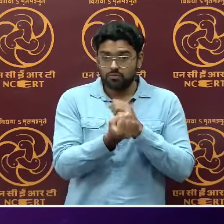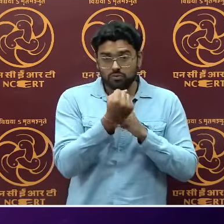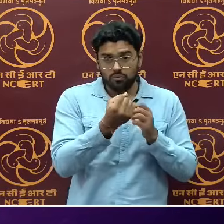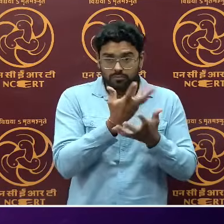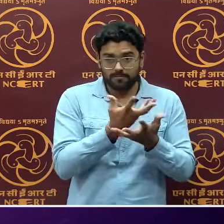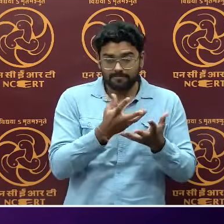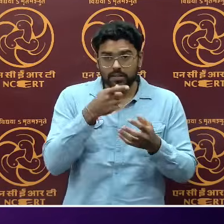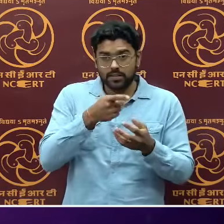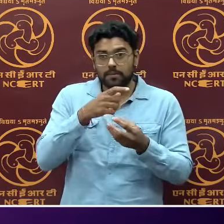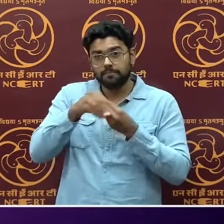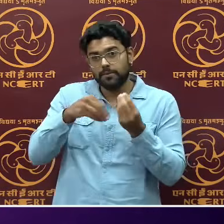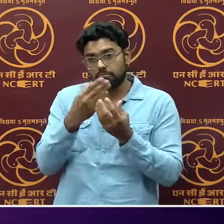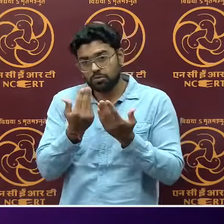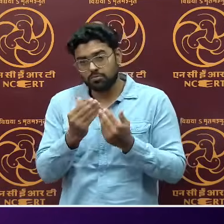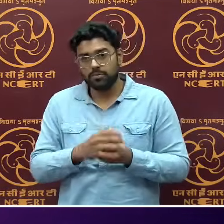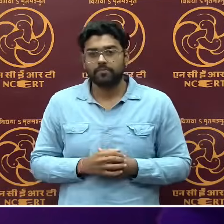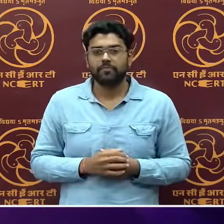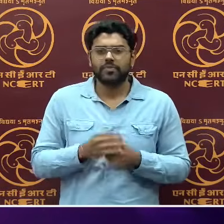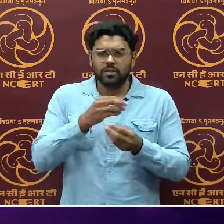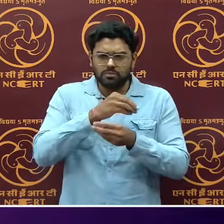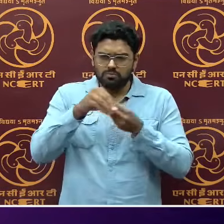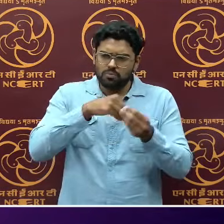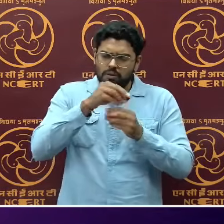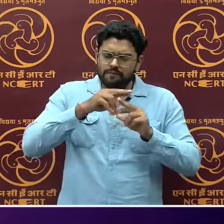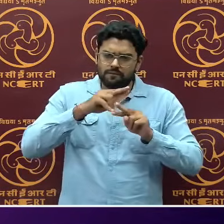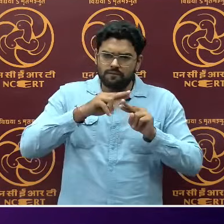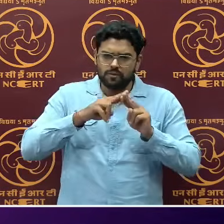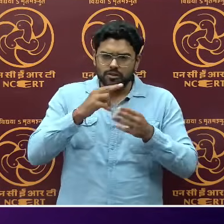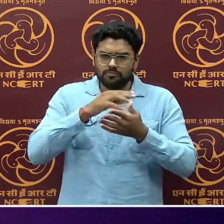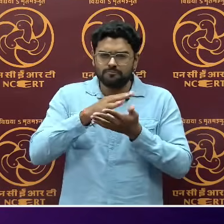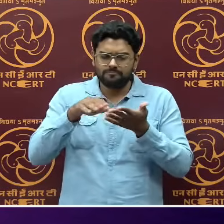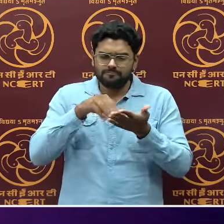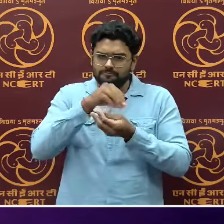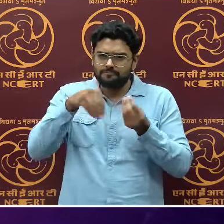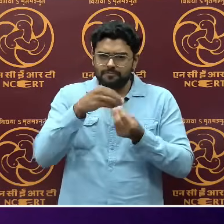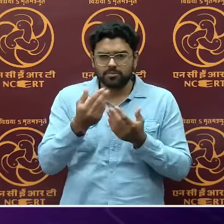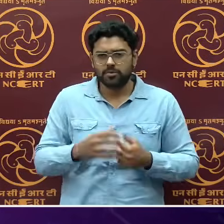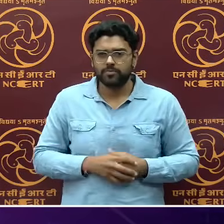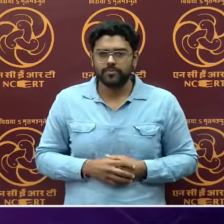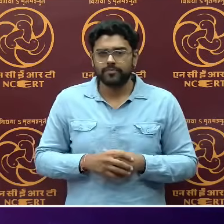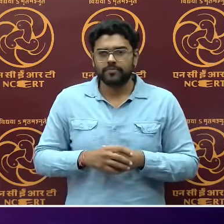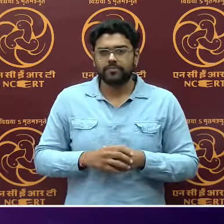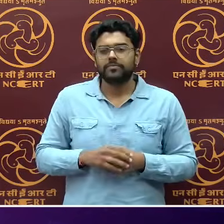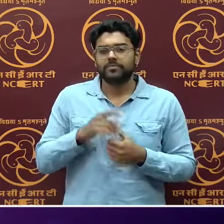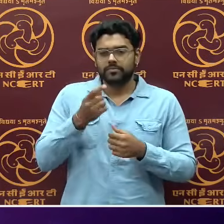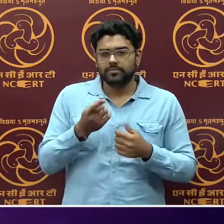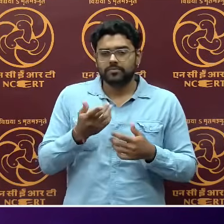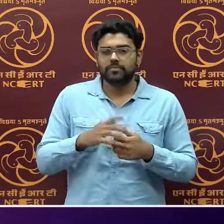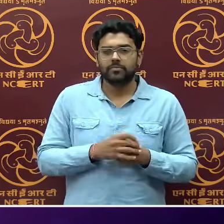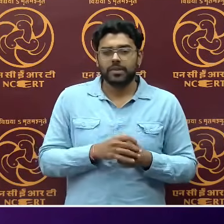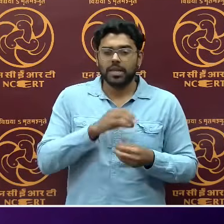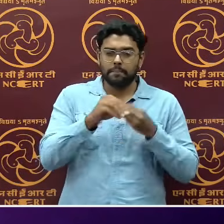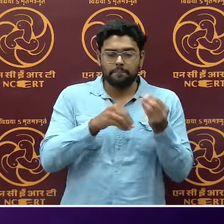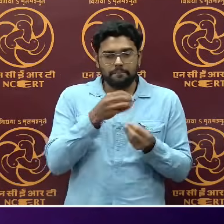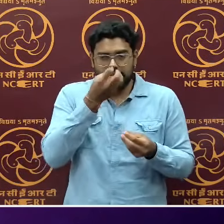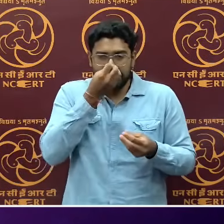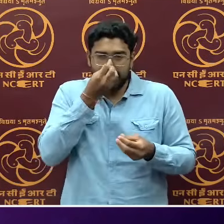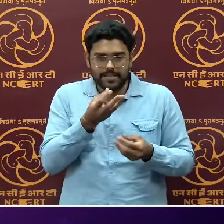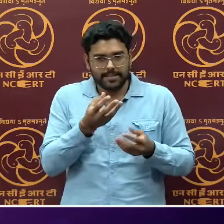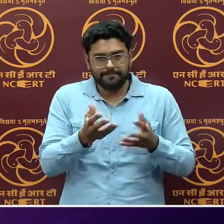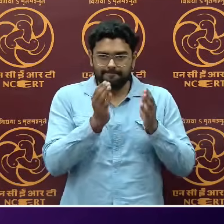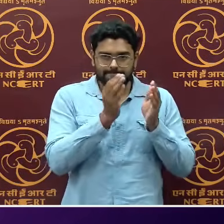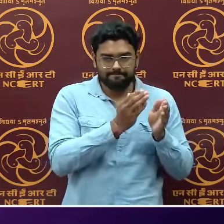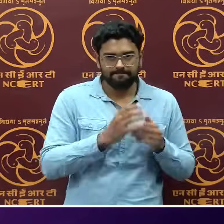we have seen that it thoroughly mixes into water, okay? So that gives us a uniform